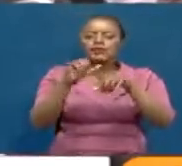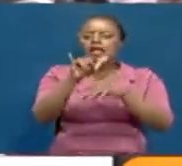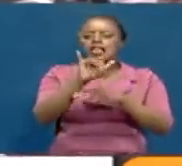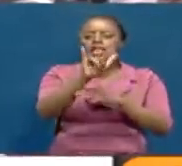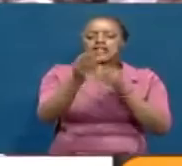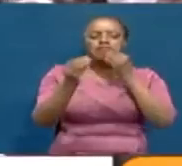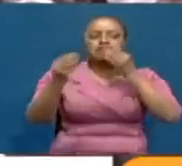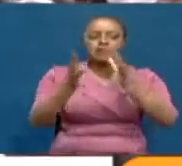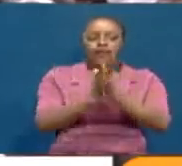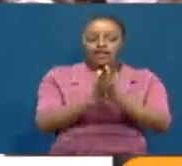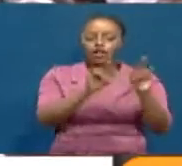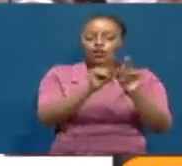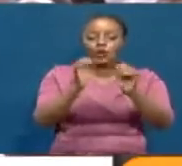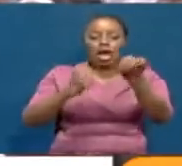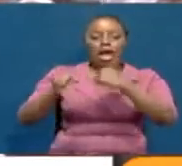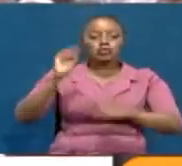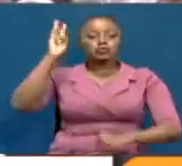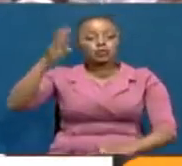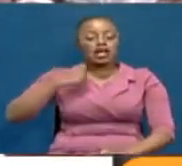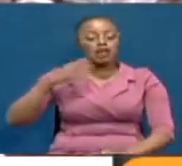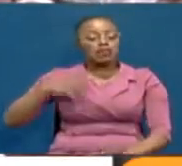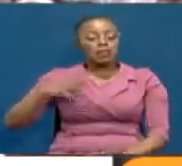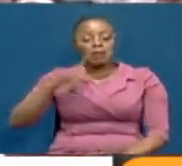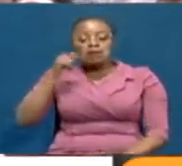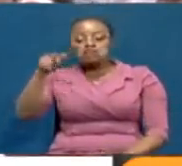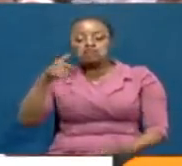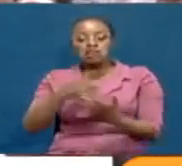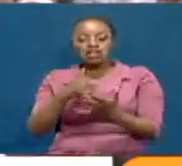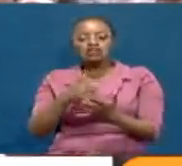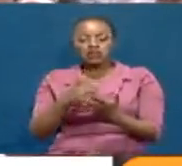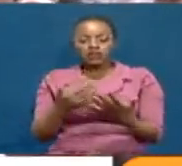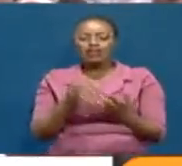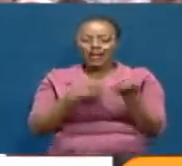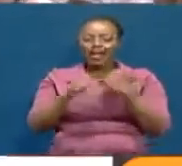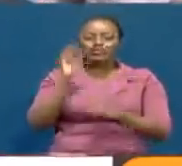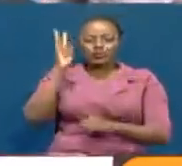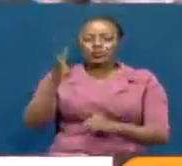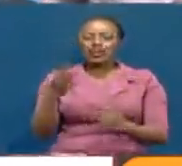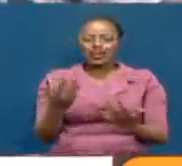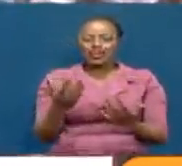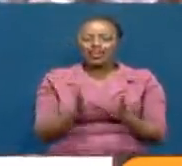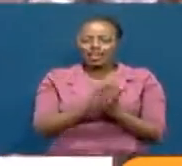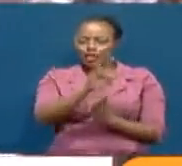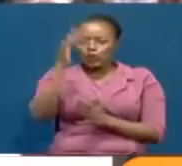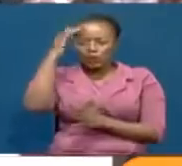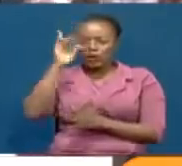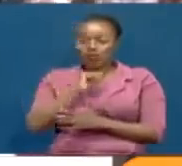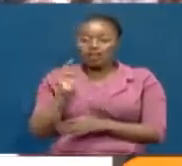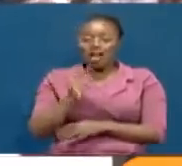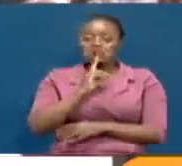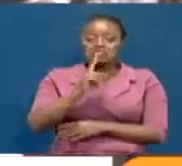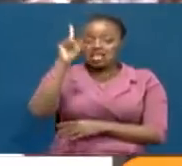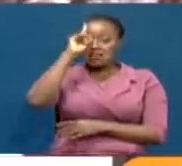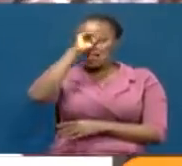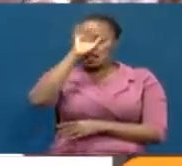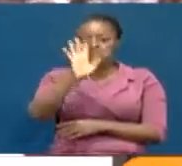immediately, we will take action kwa wale ambao walihusika. Tutachukua hatua. Na mnajua wananchi hatusemangi